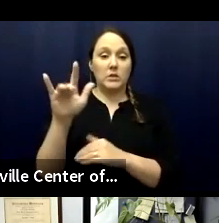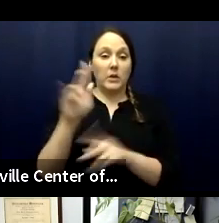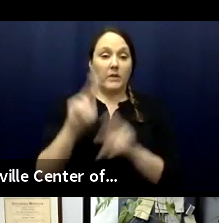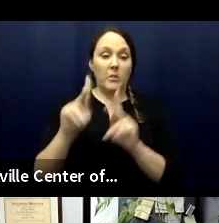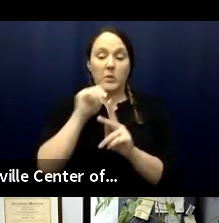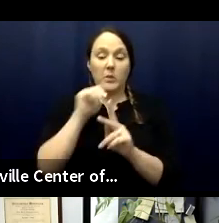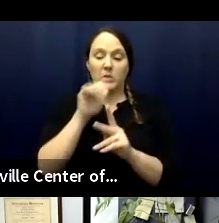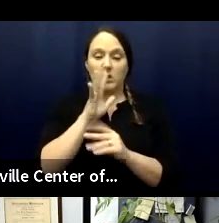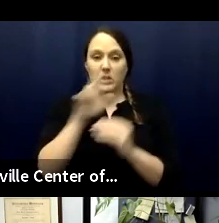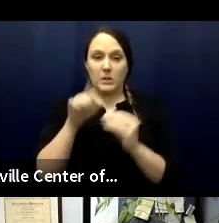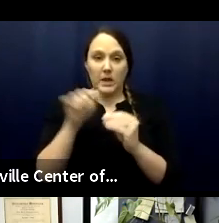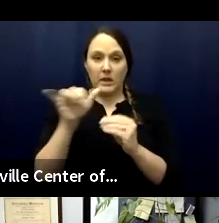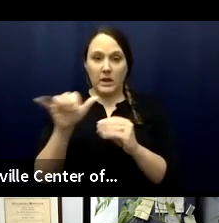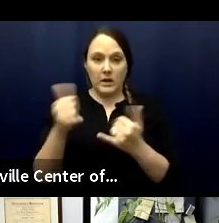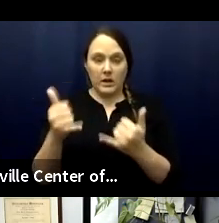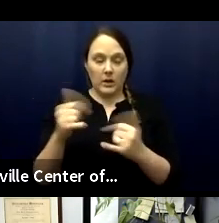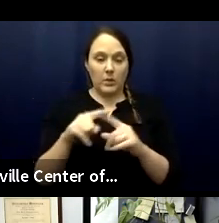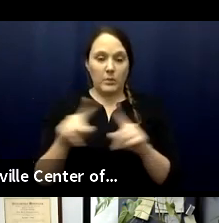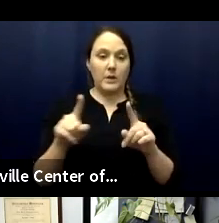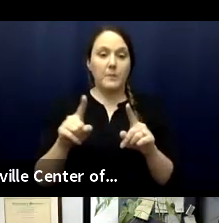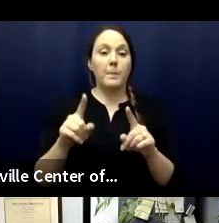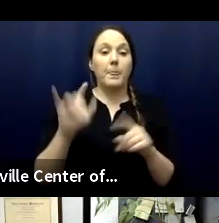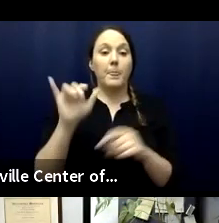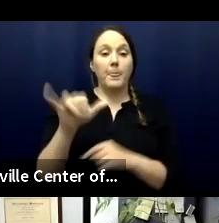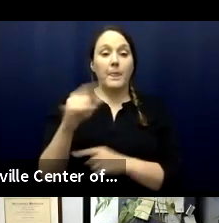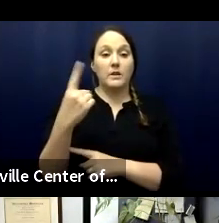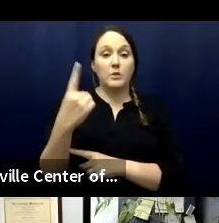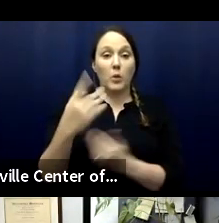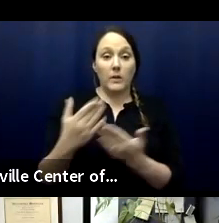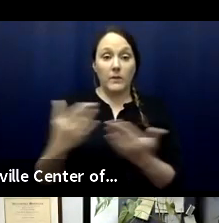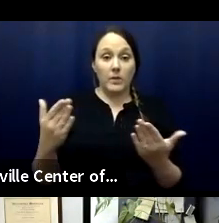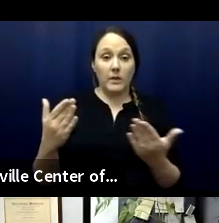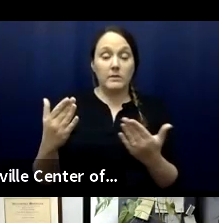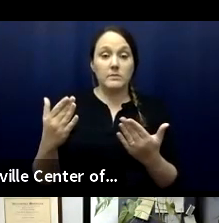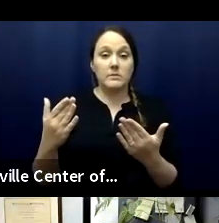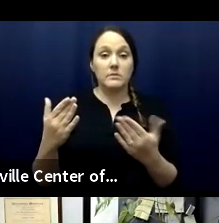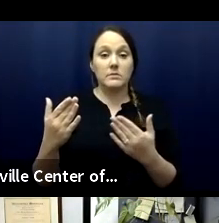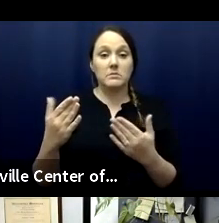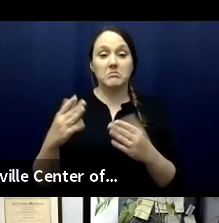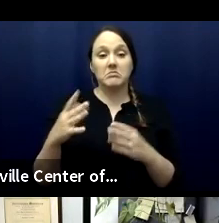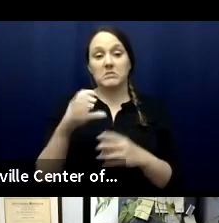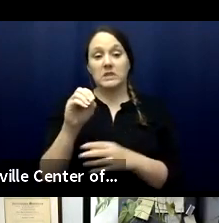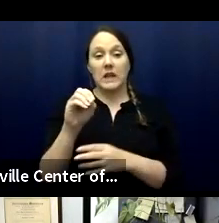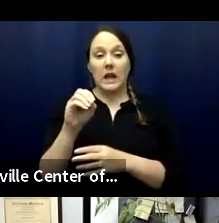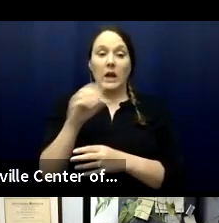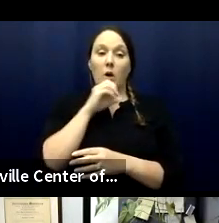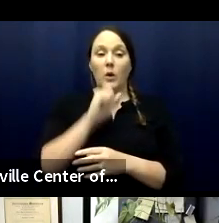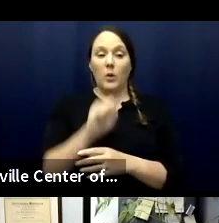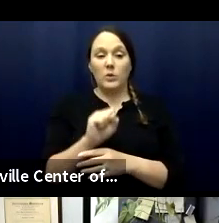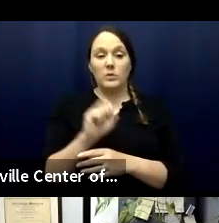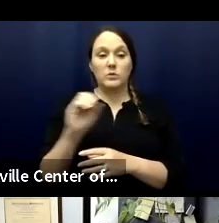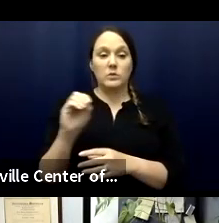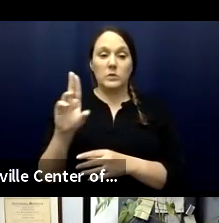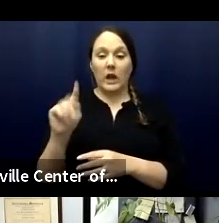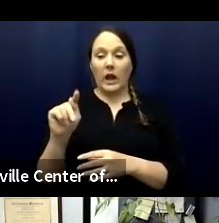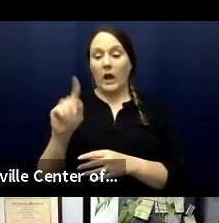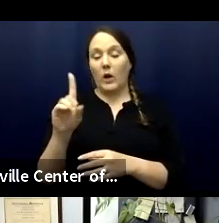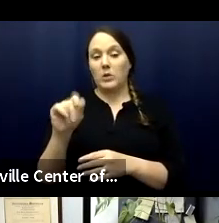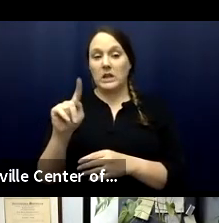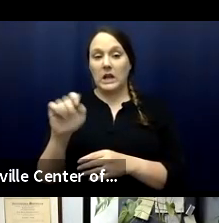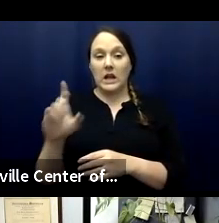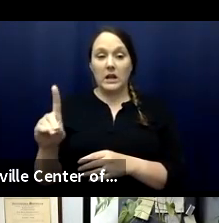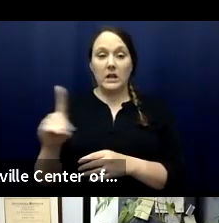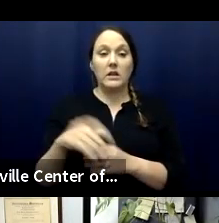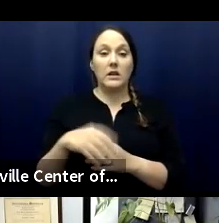right now. So that's only one of the things that's kind of outdated, and I could go through the others if you